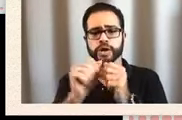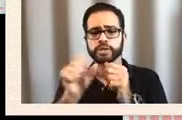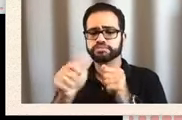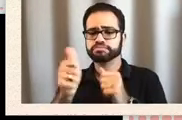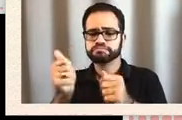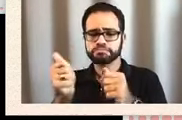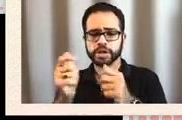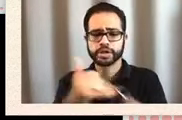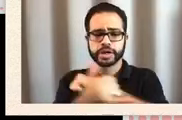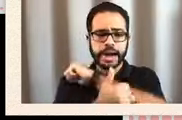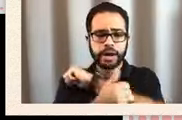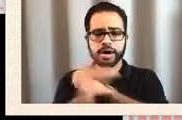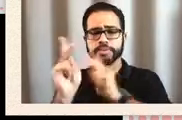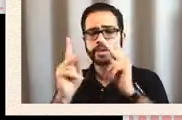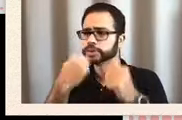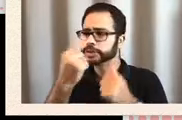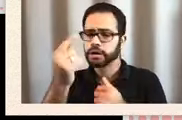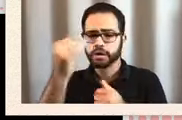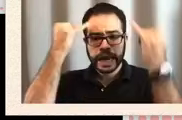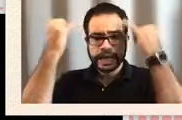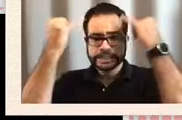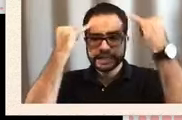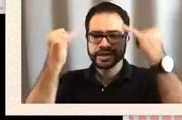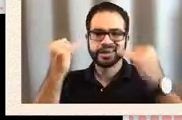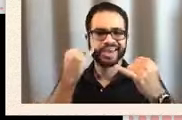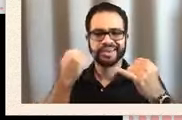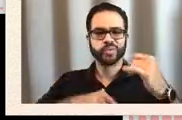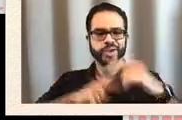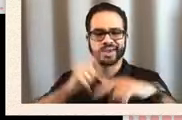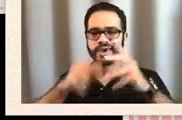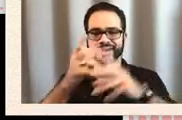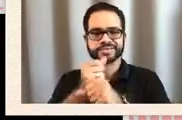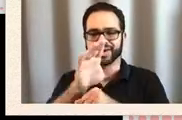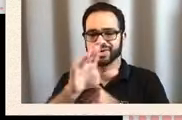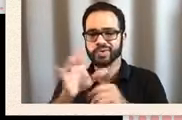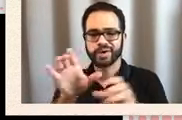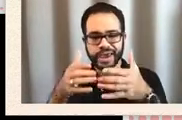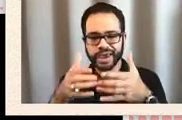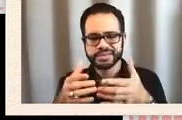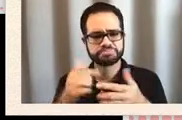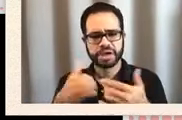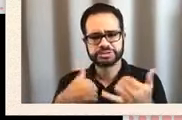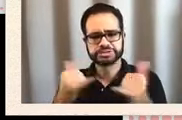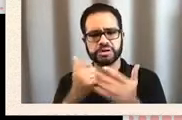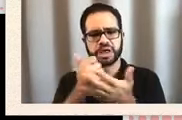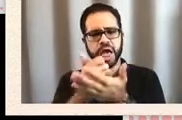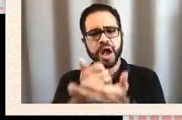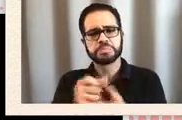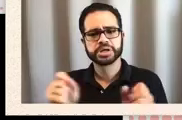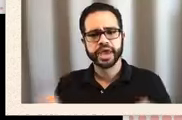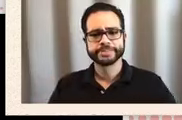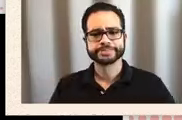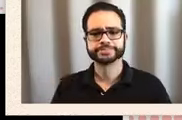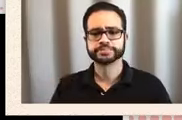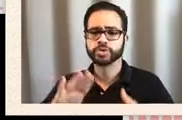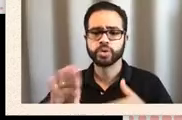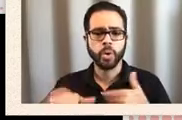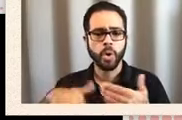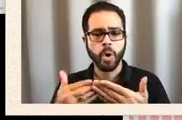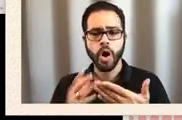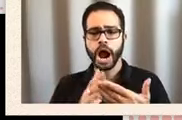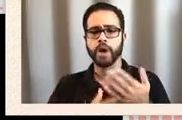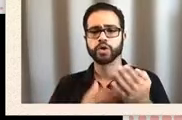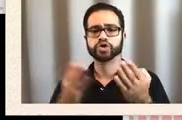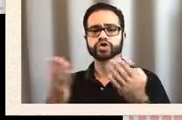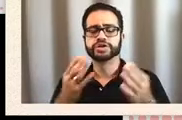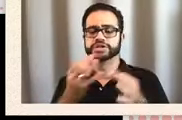you ideas, even if we can't take your case or full representation. All our services are free and confidential.